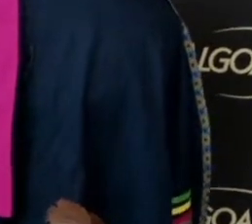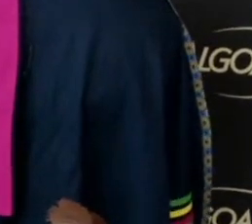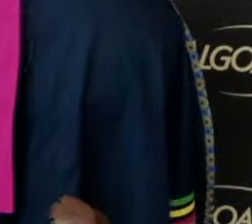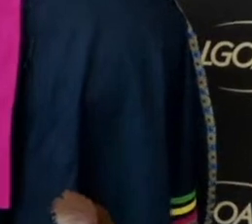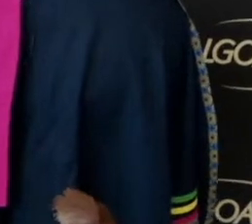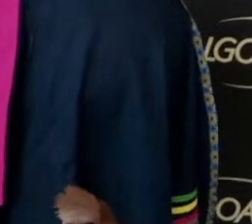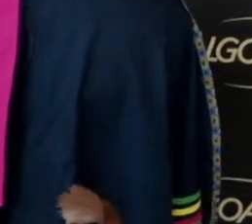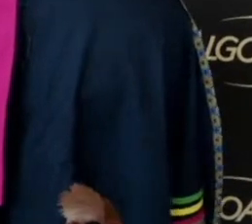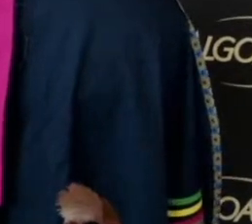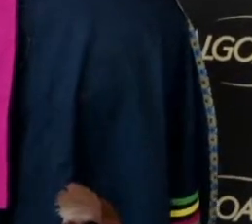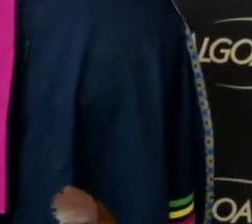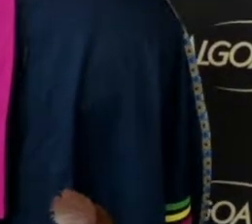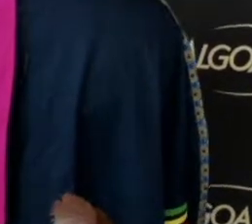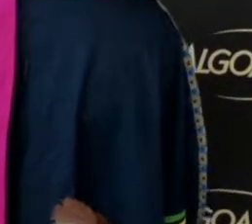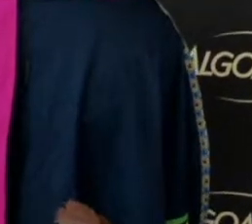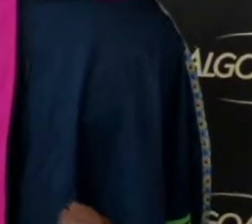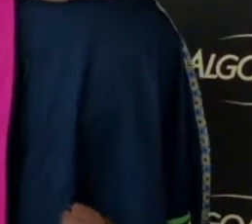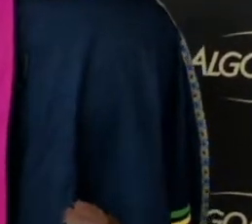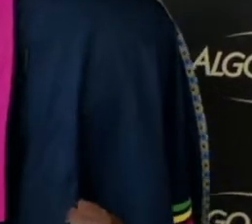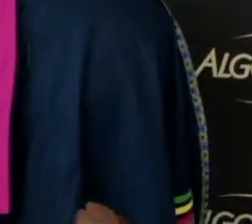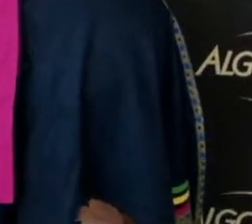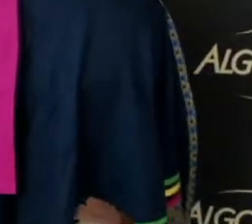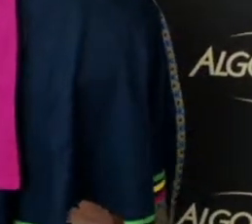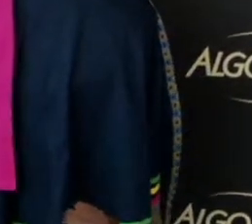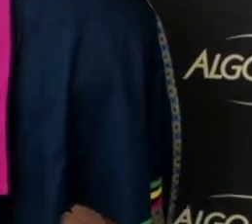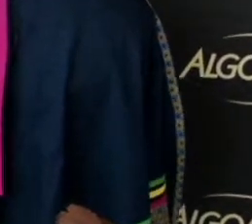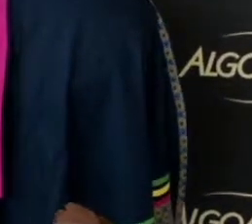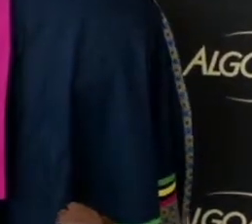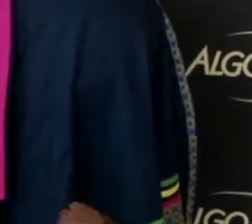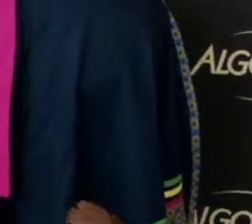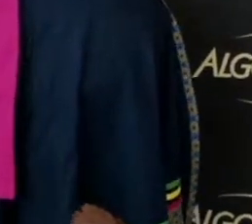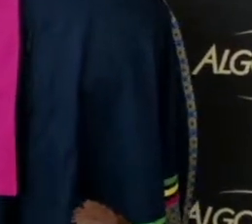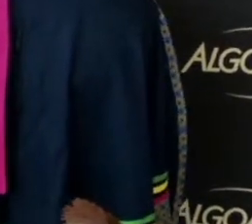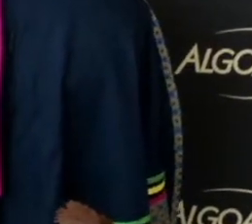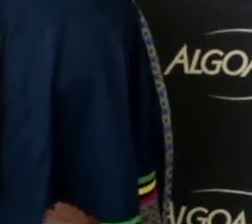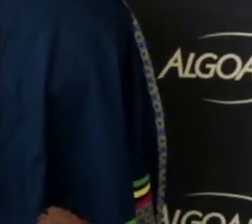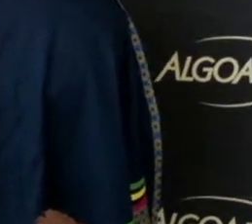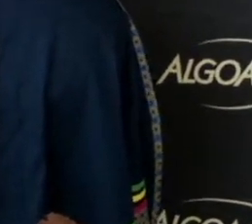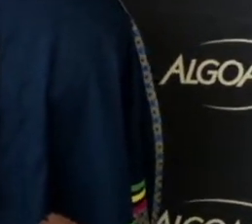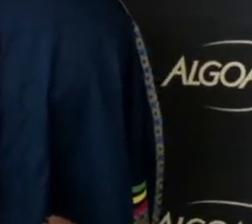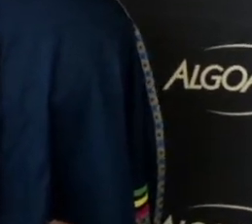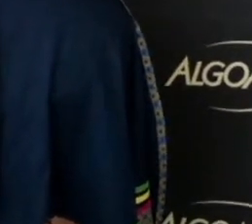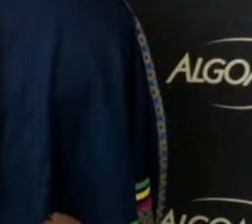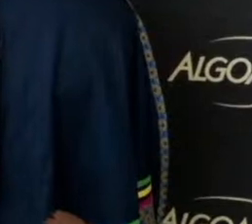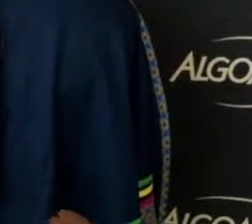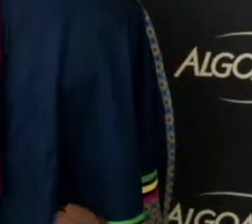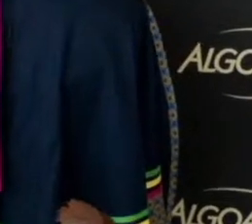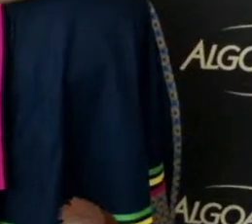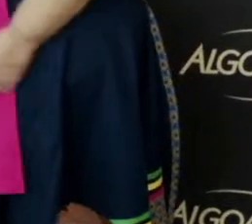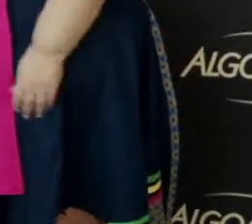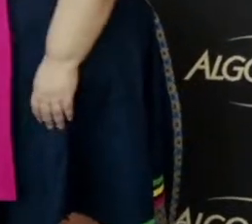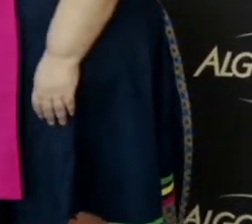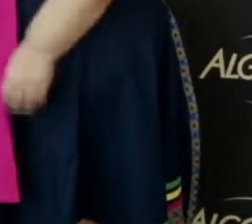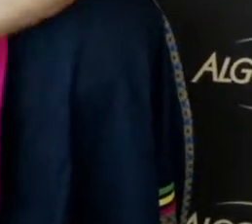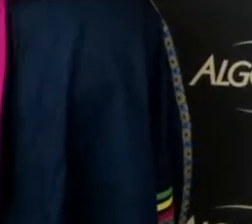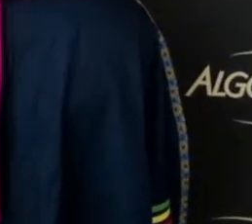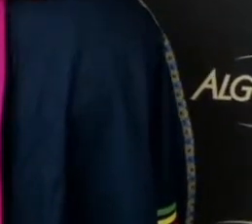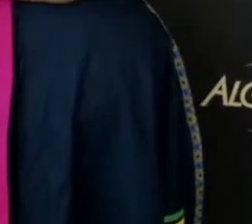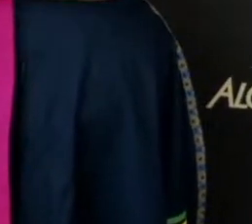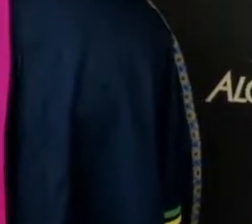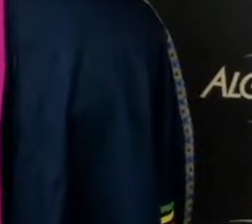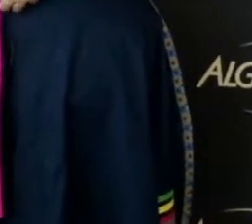O Premier ke zininzi indotas dagaga esuka kumtimbi wezindlu